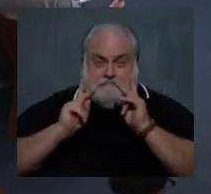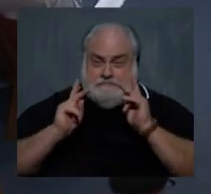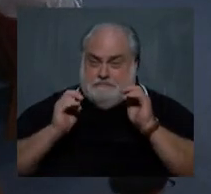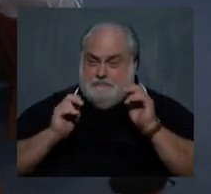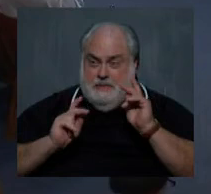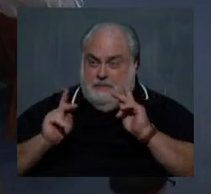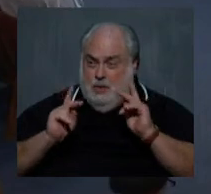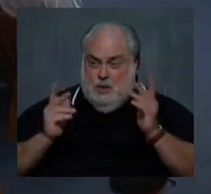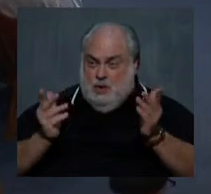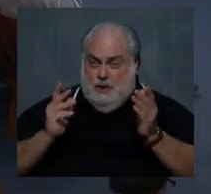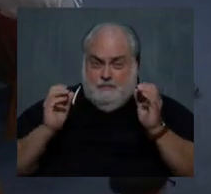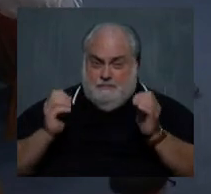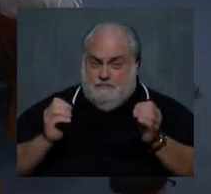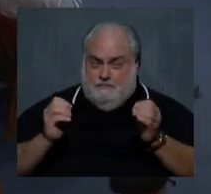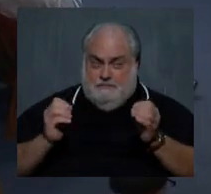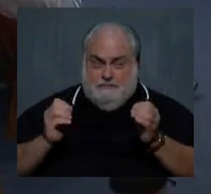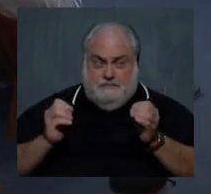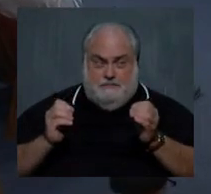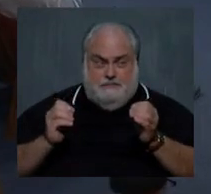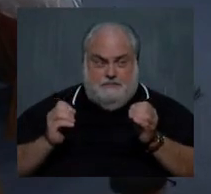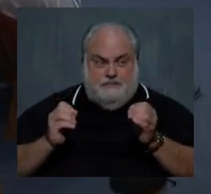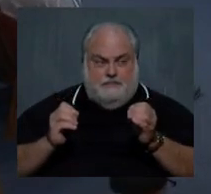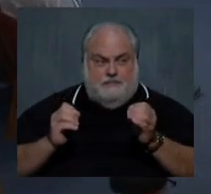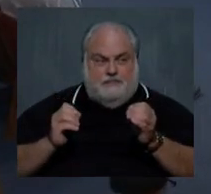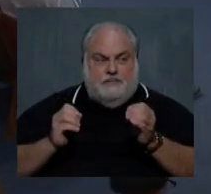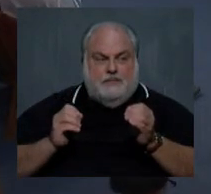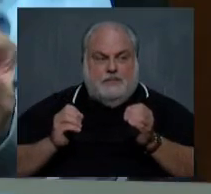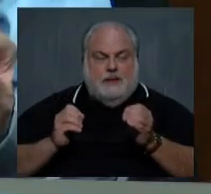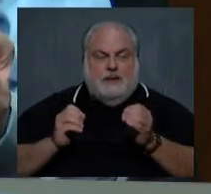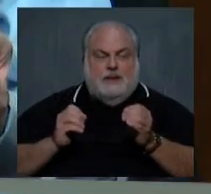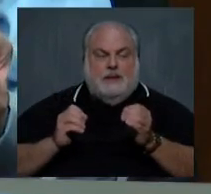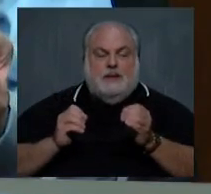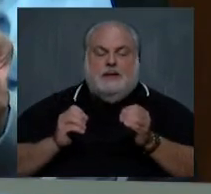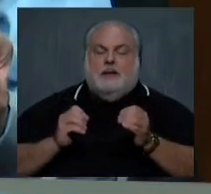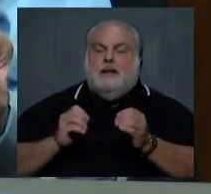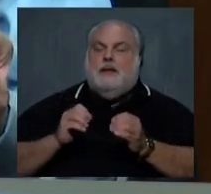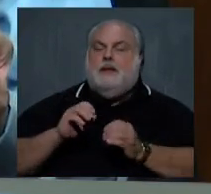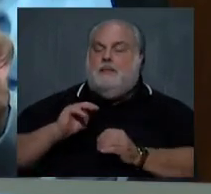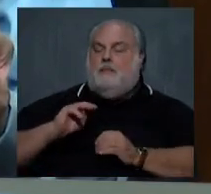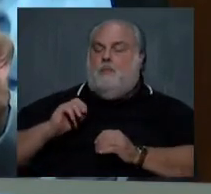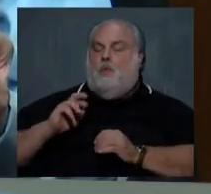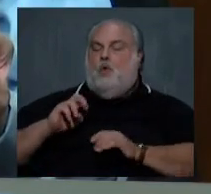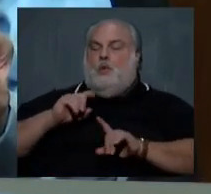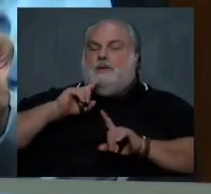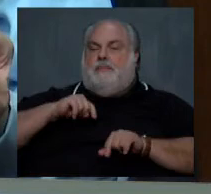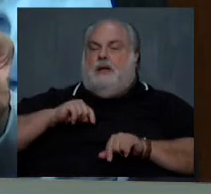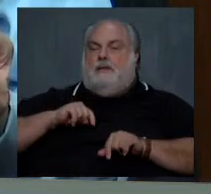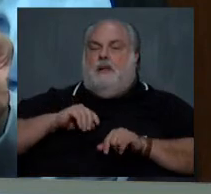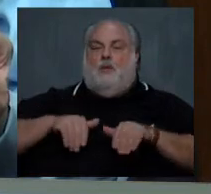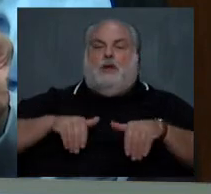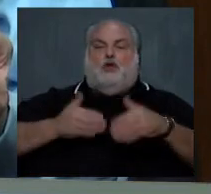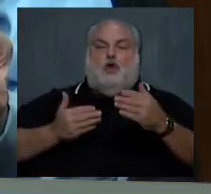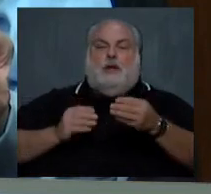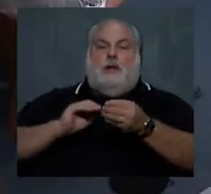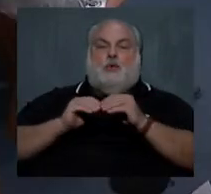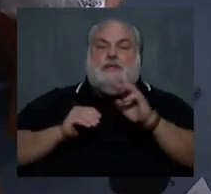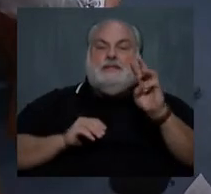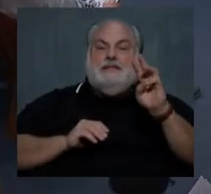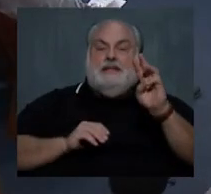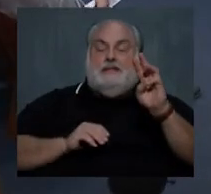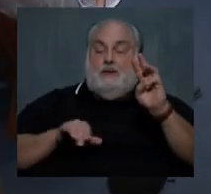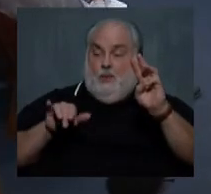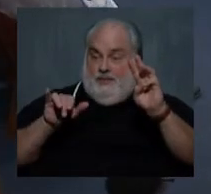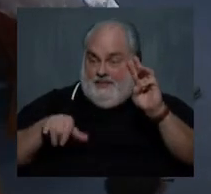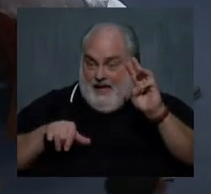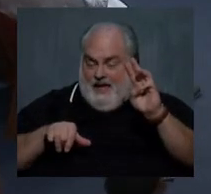here. The resolution is item 6. Oh, okay. That was the